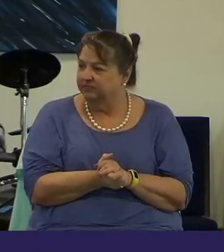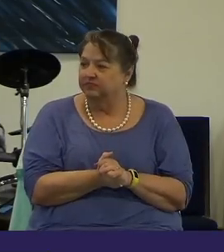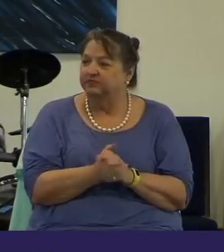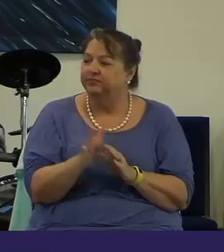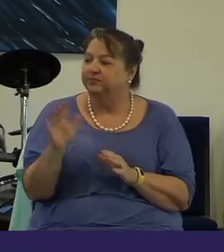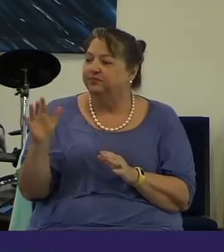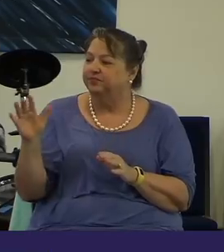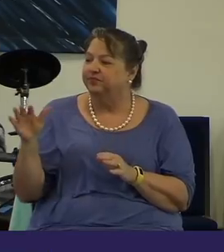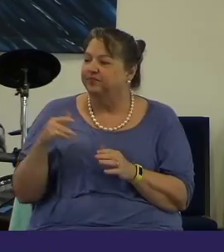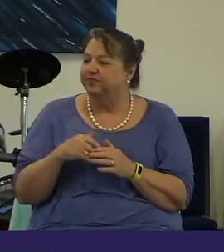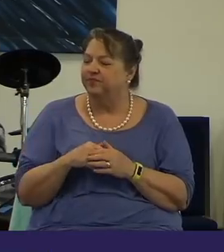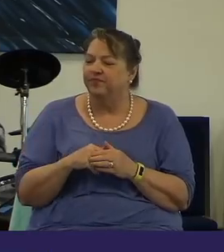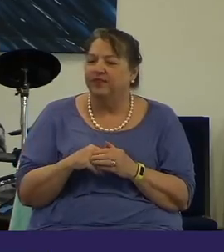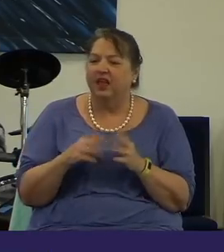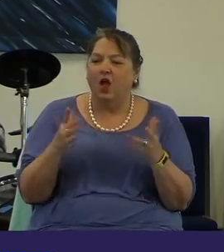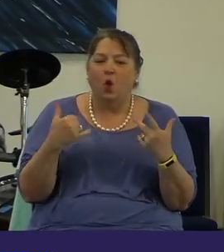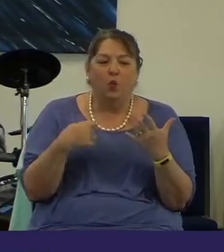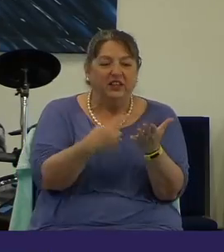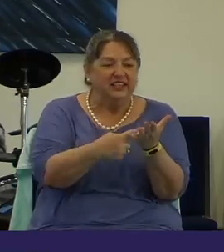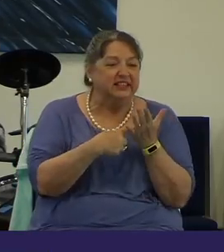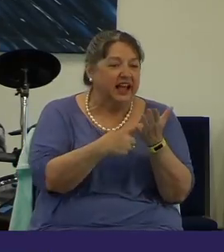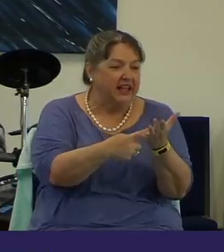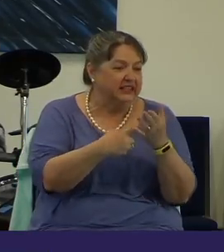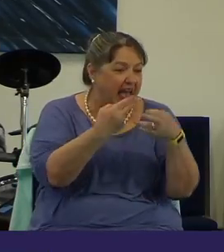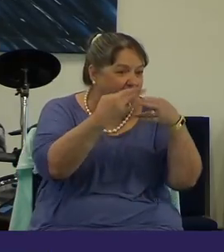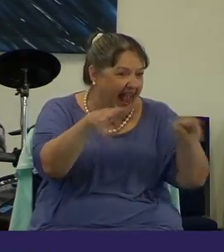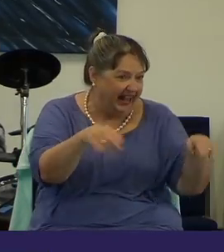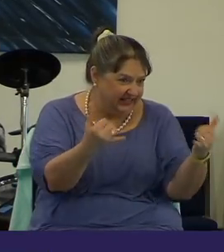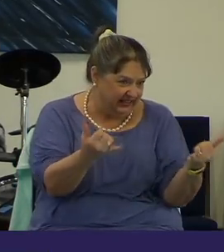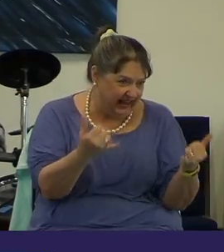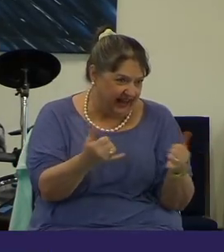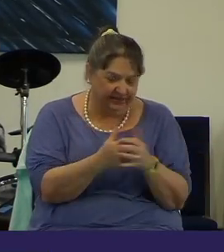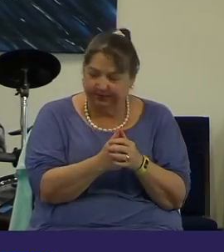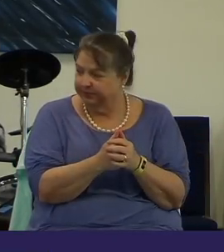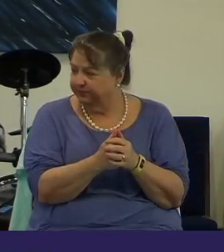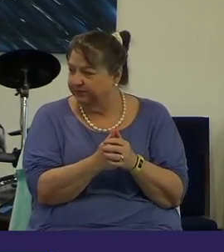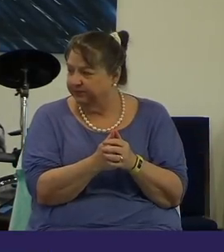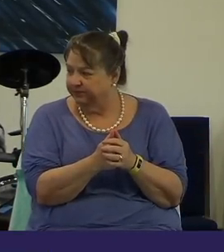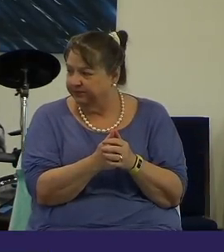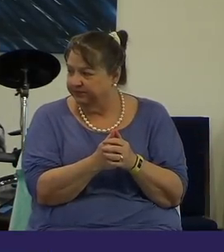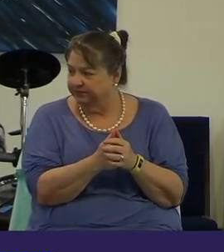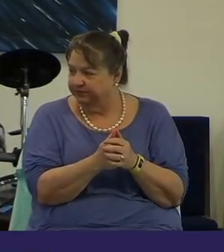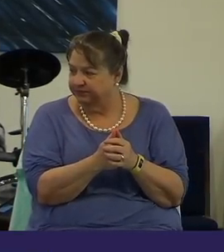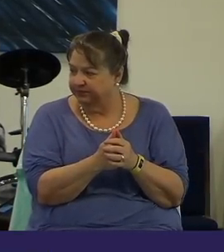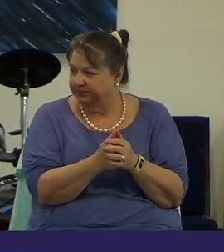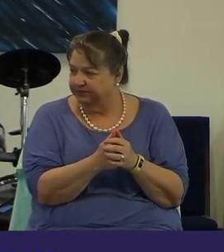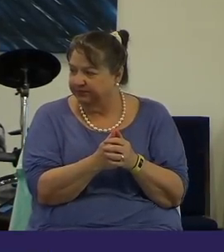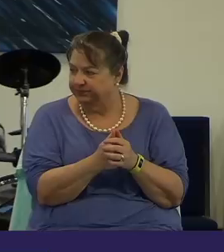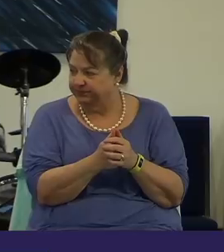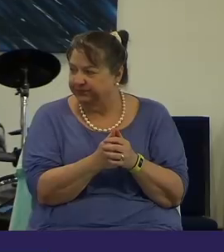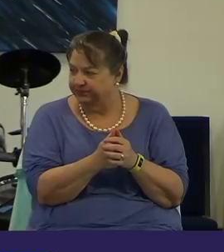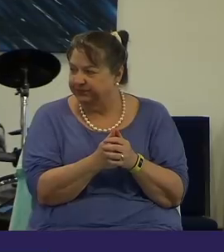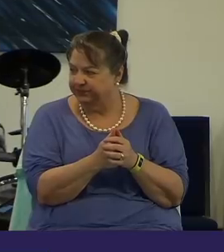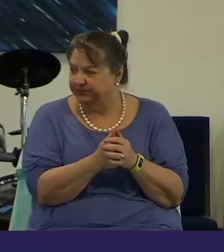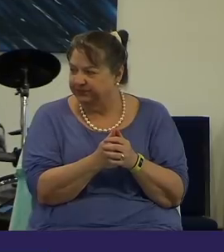Anyway, we're going to talk about eggs today. So I'm sort of going to turn my back to these guys.